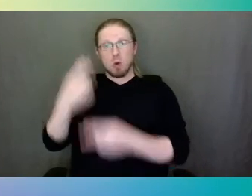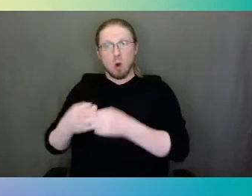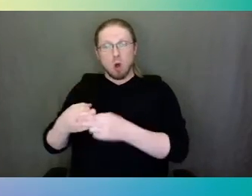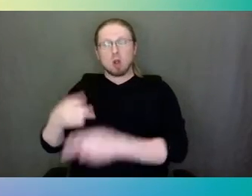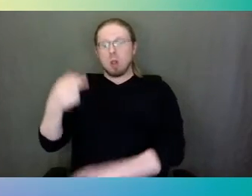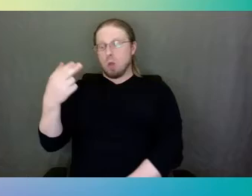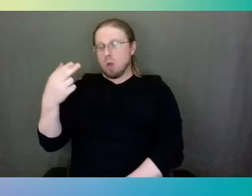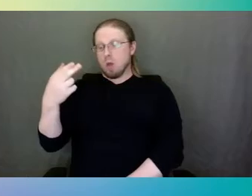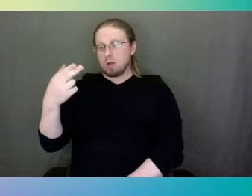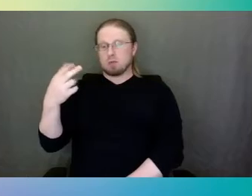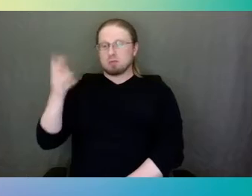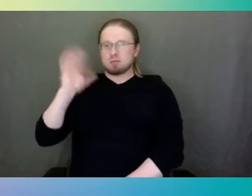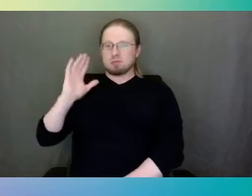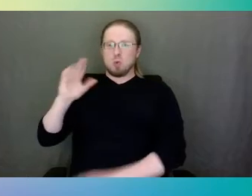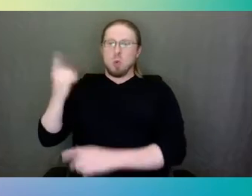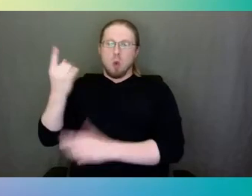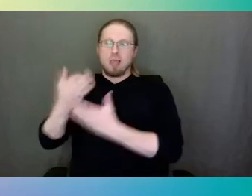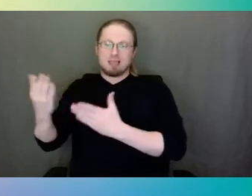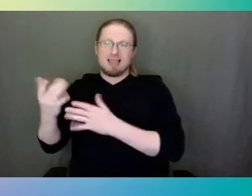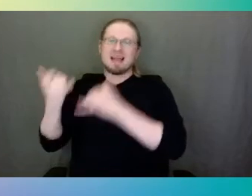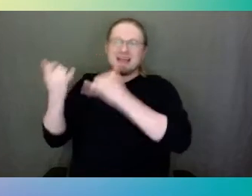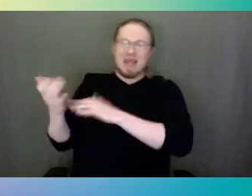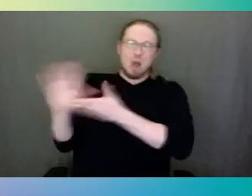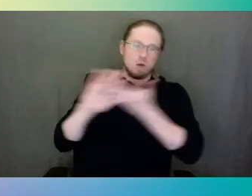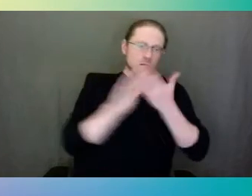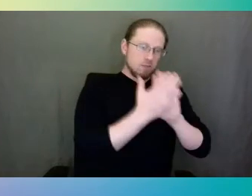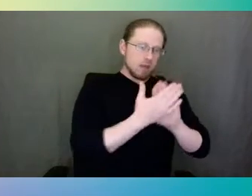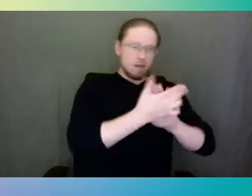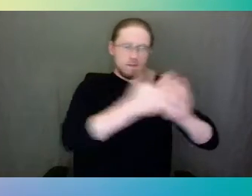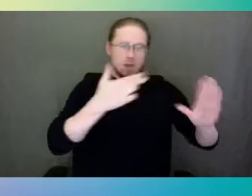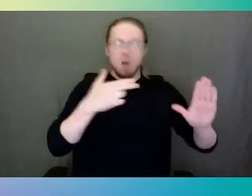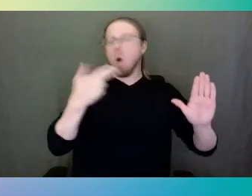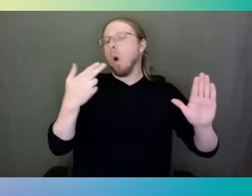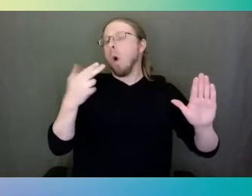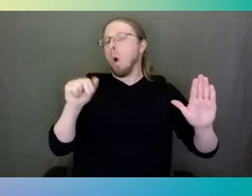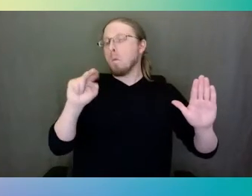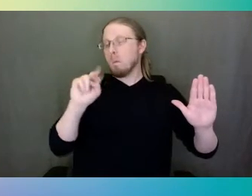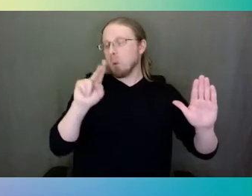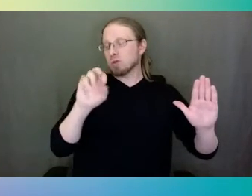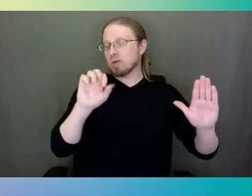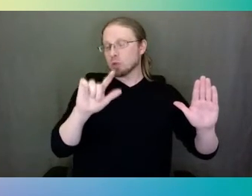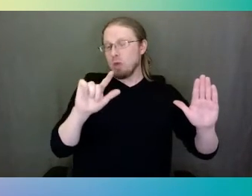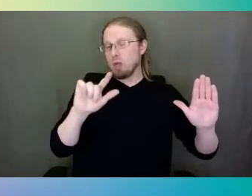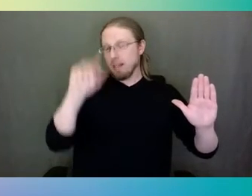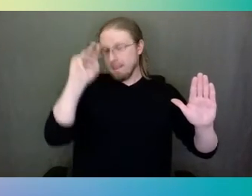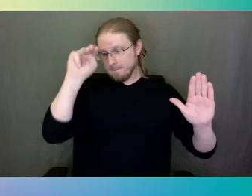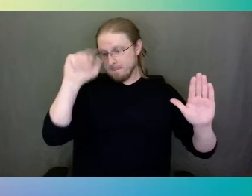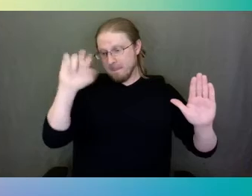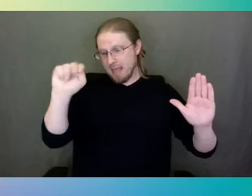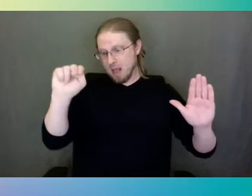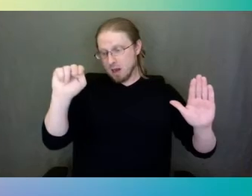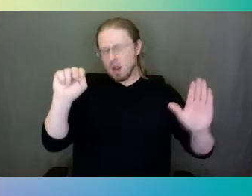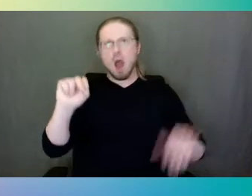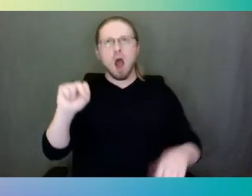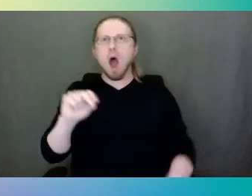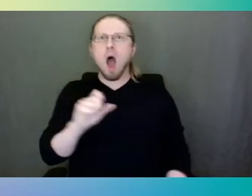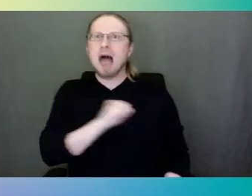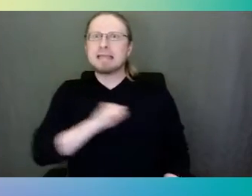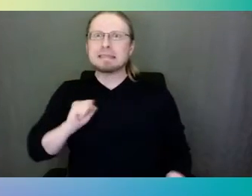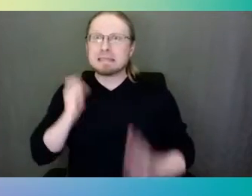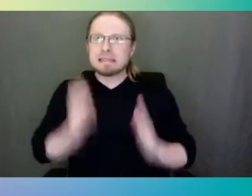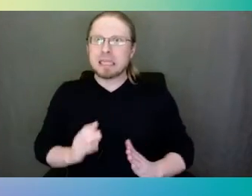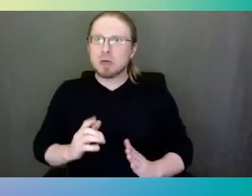change. And there was no discussion about it. So the senators were so mad that this had